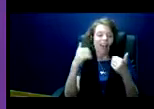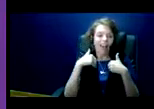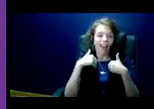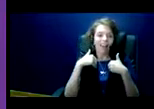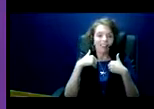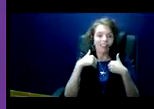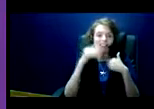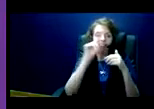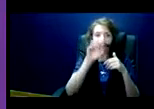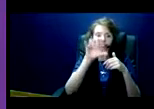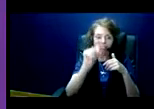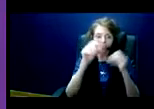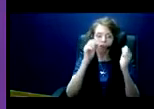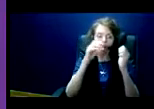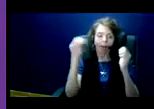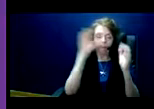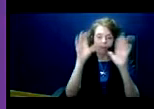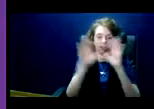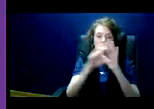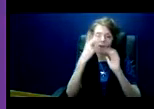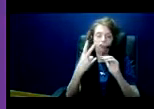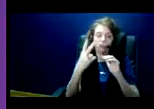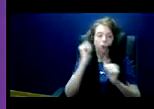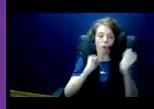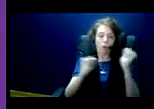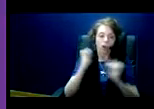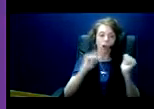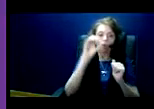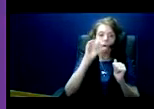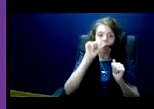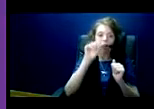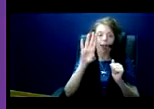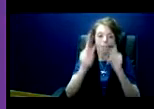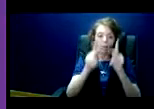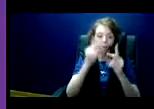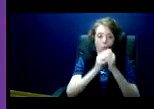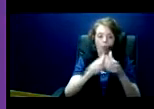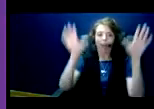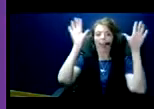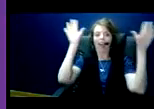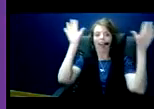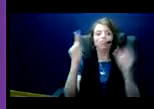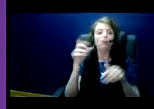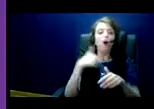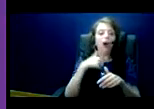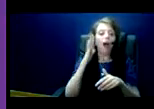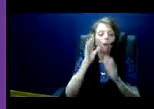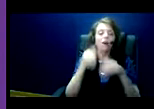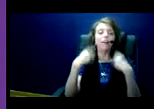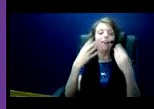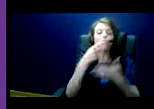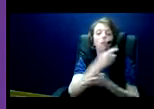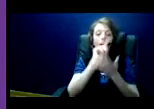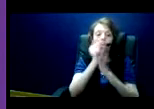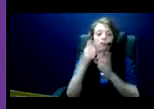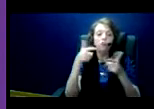background, and there's an image of two Collab participants with their hands in the air. So I'll give us just a minute to let those